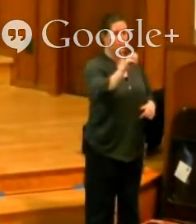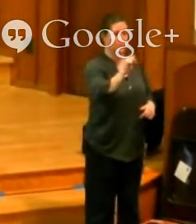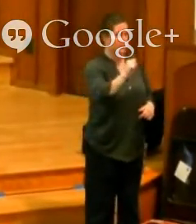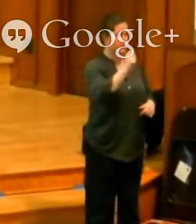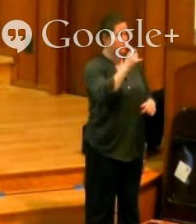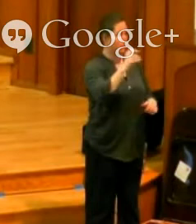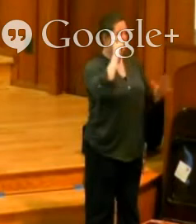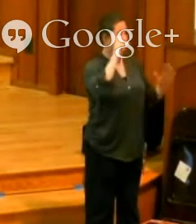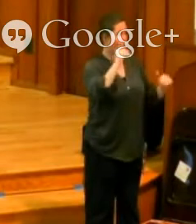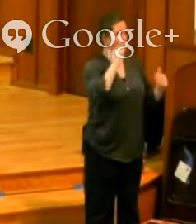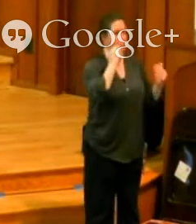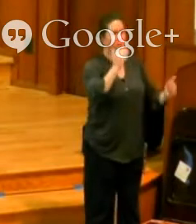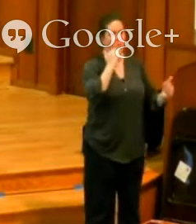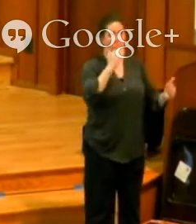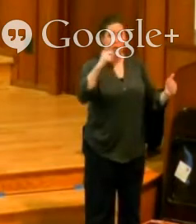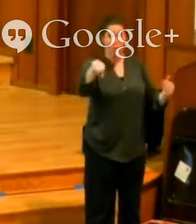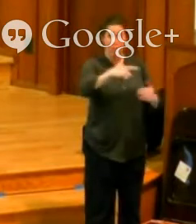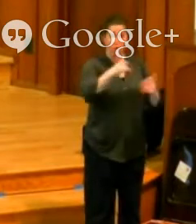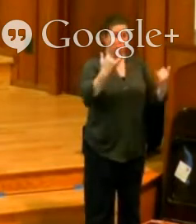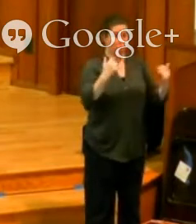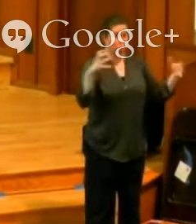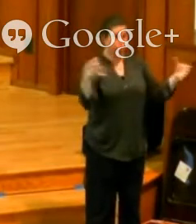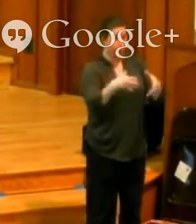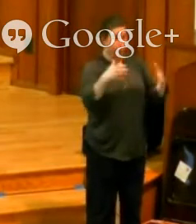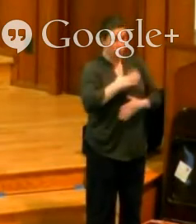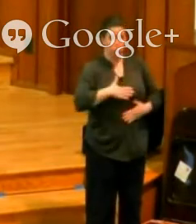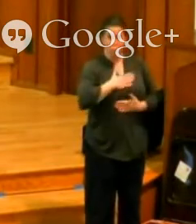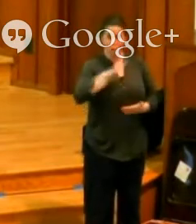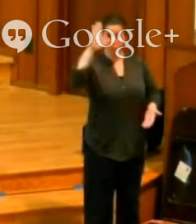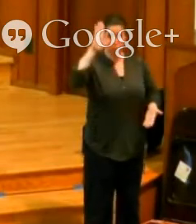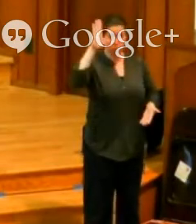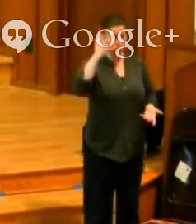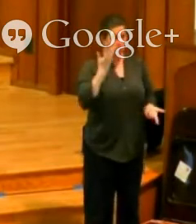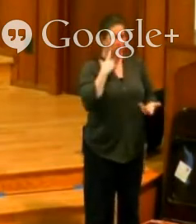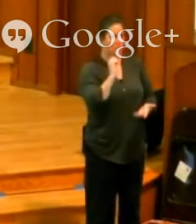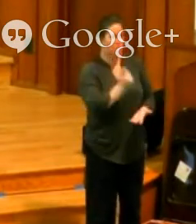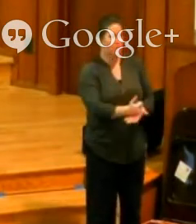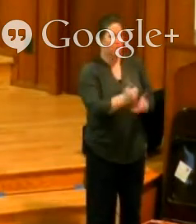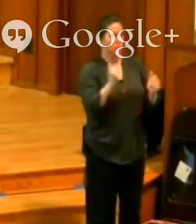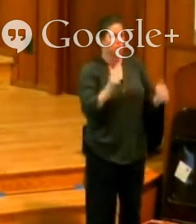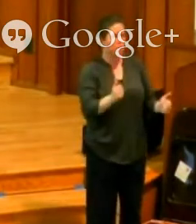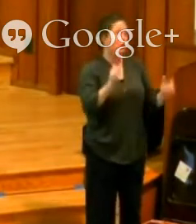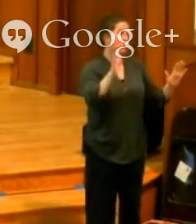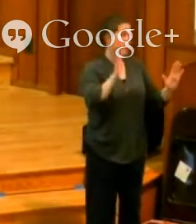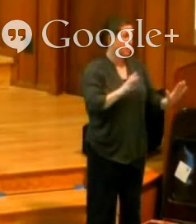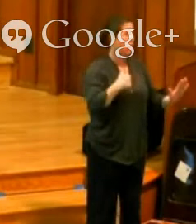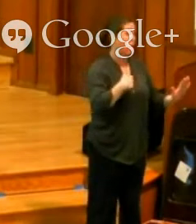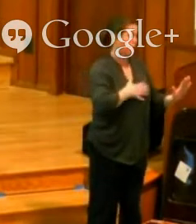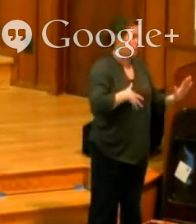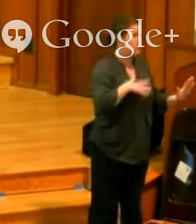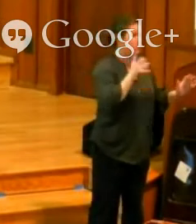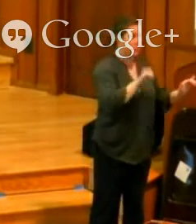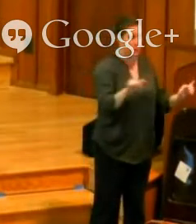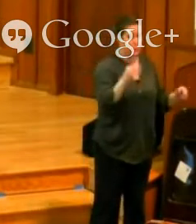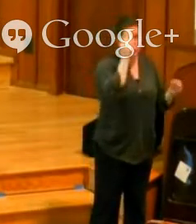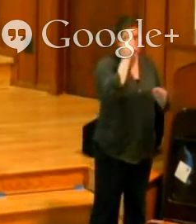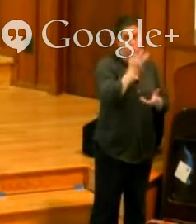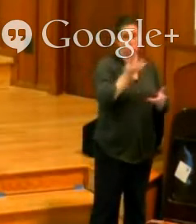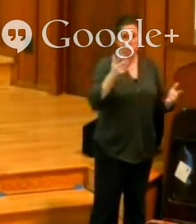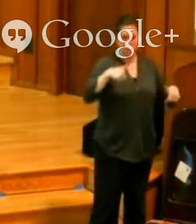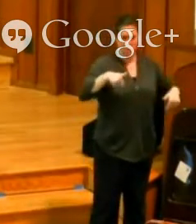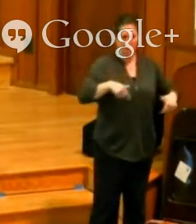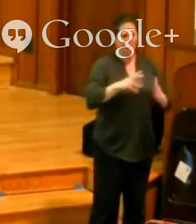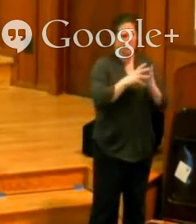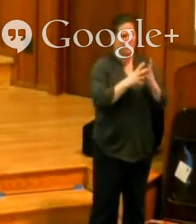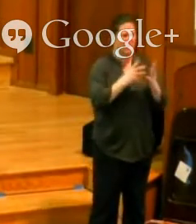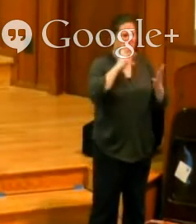And how many of you are enjoying these meetings that we're having here? Amen? Great, great. I am enjoying it too. And I'm glad that we can have time in our busy